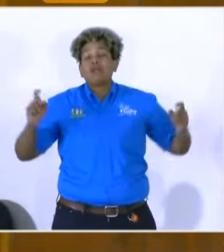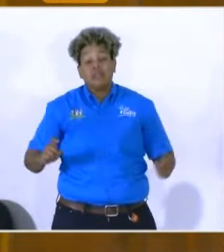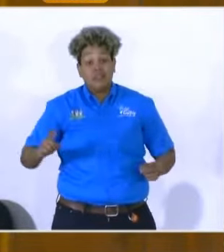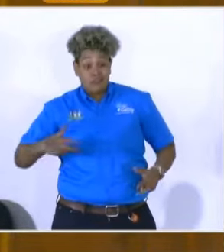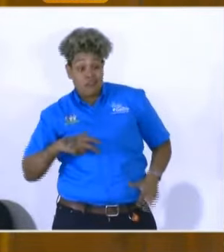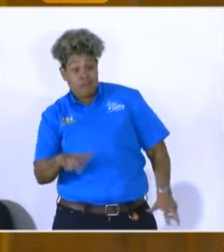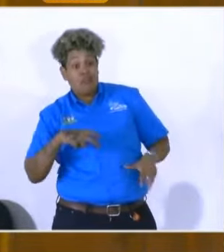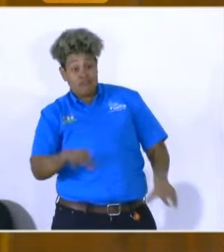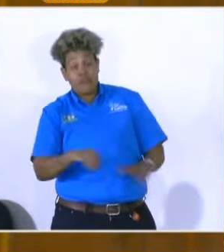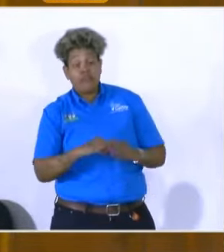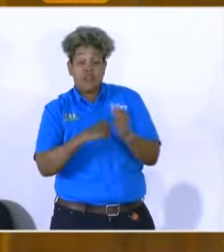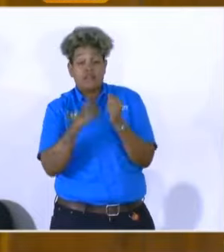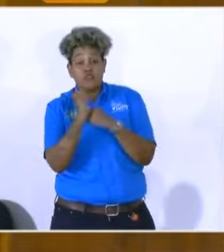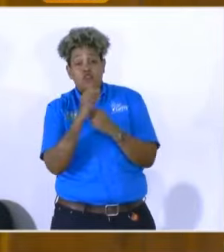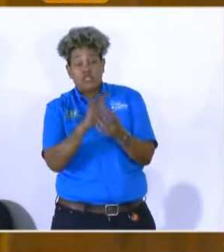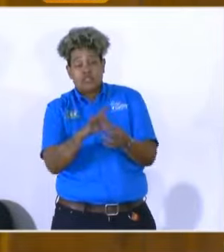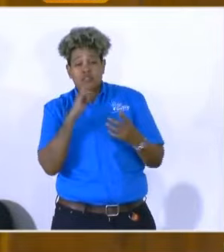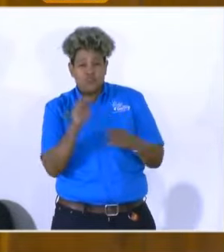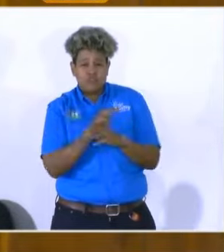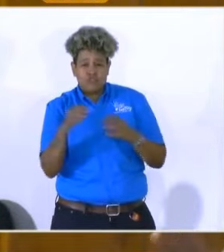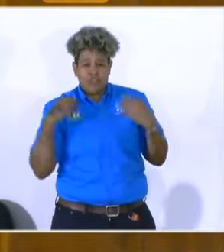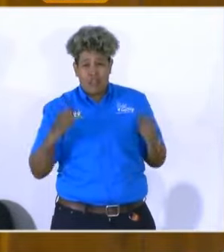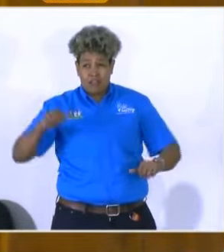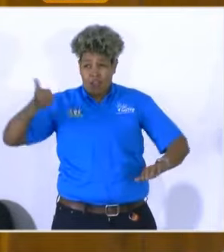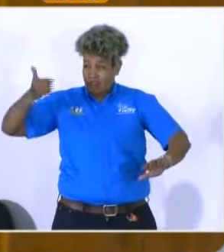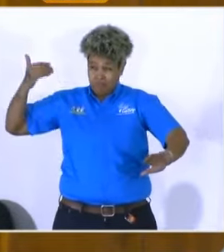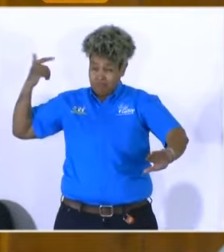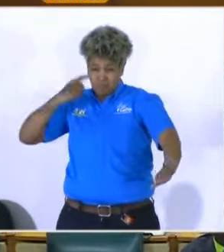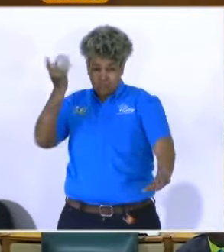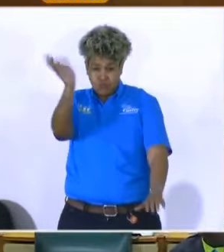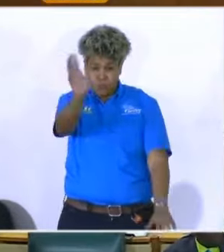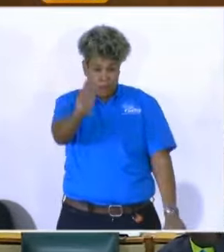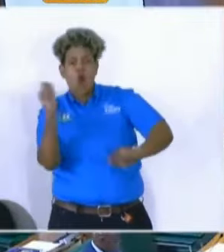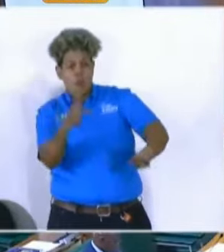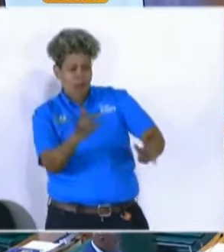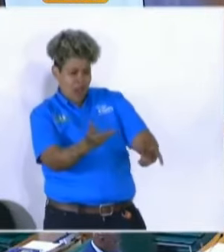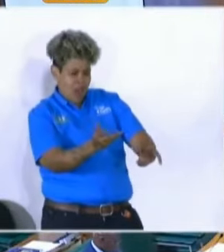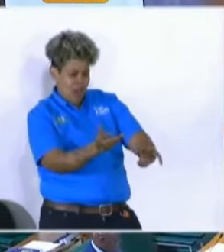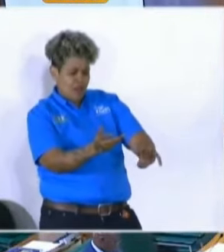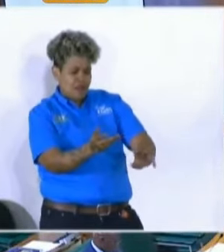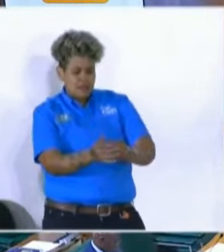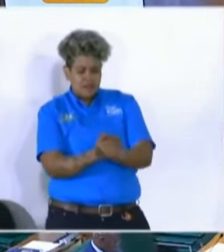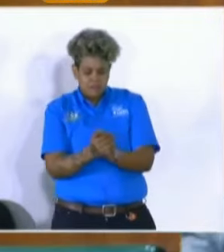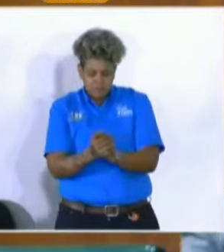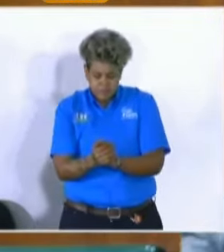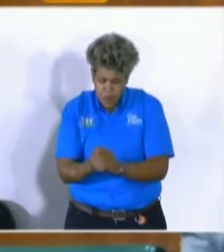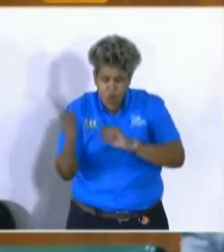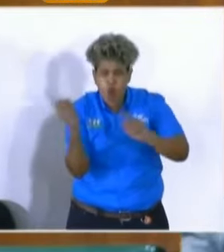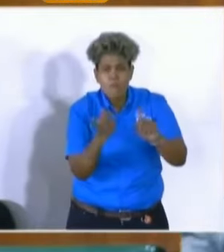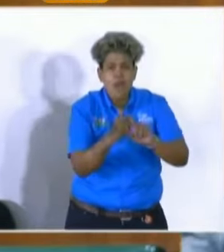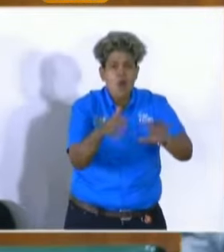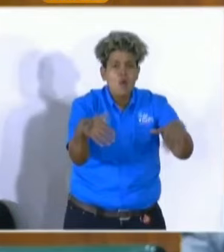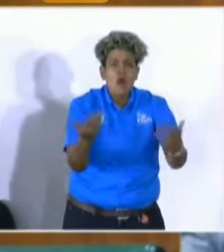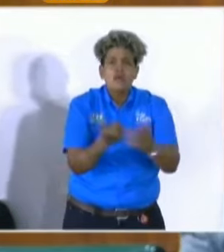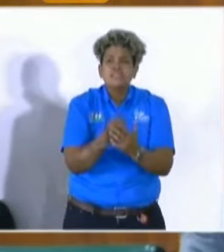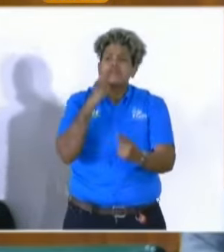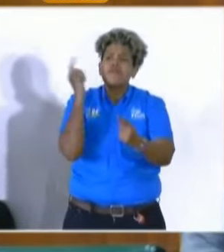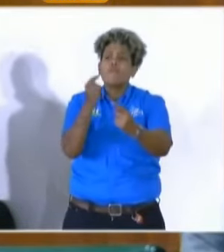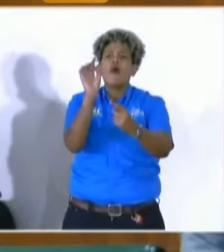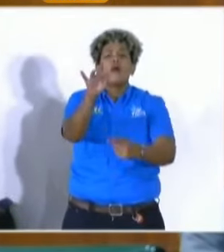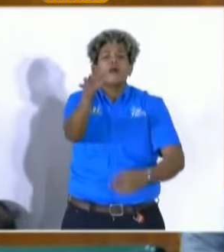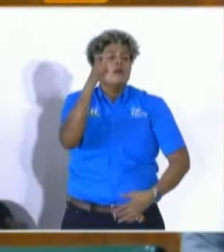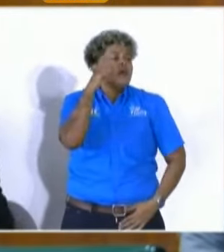the infrastructure that is required to right-size the facilities of healthcare. I want to come back to the point that was made